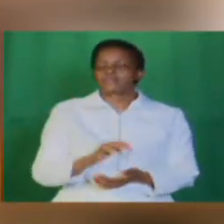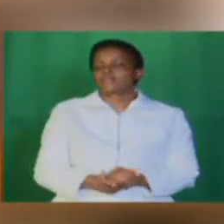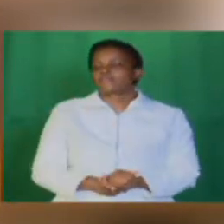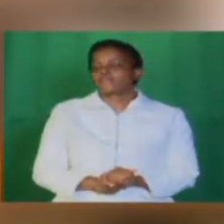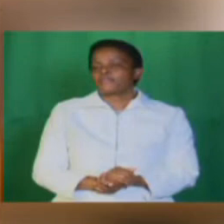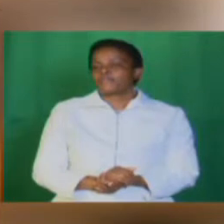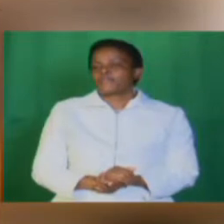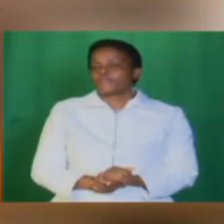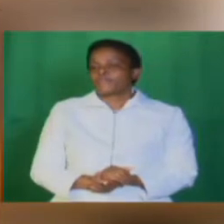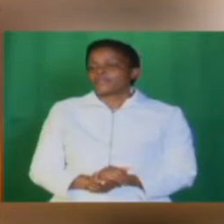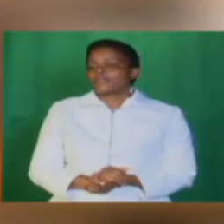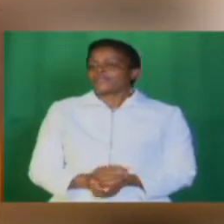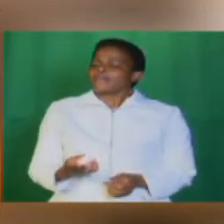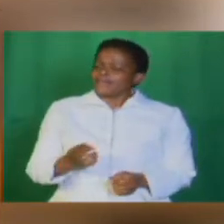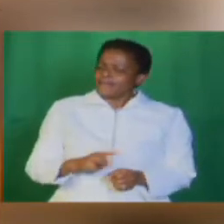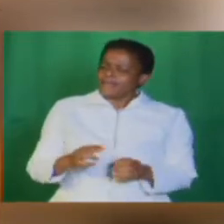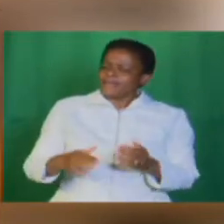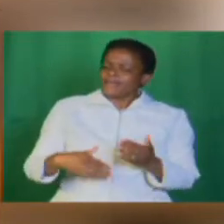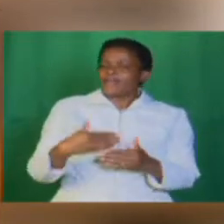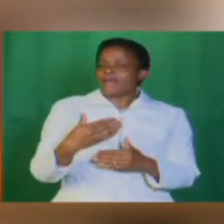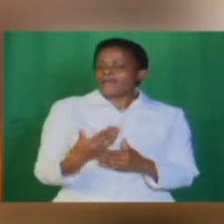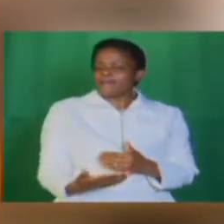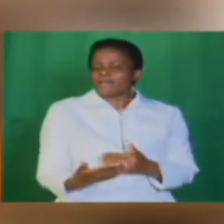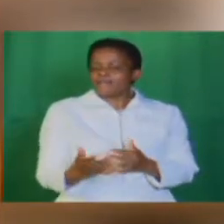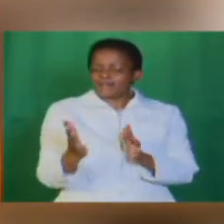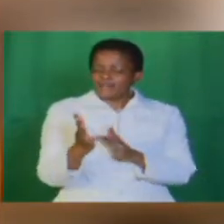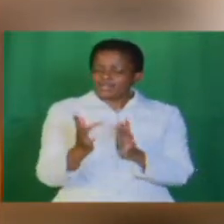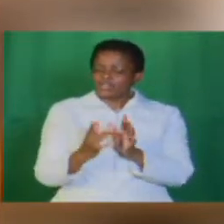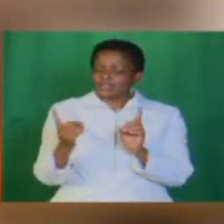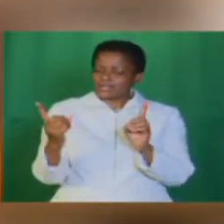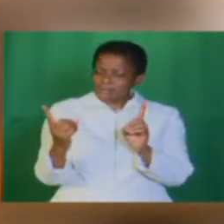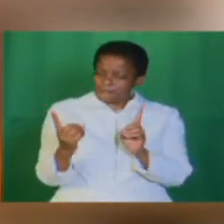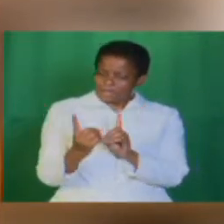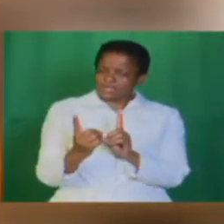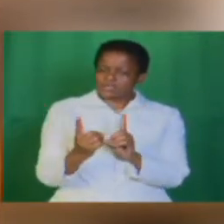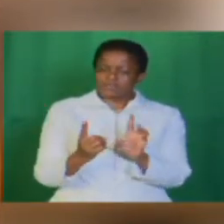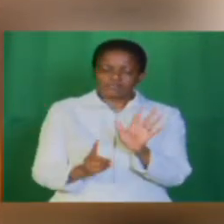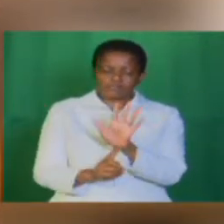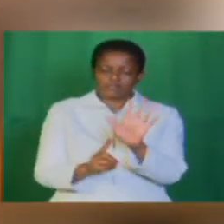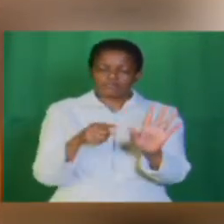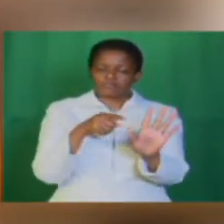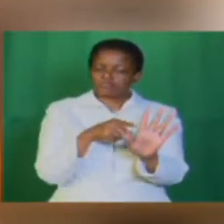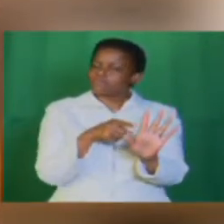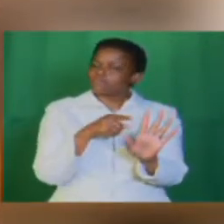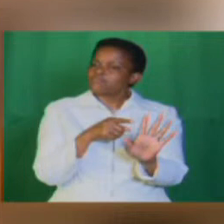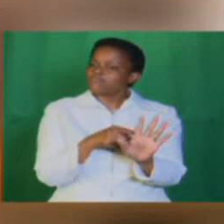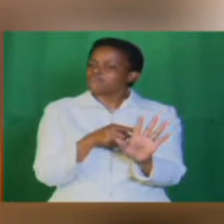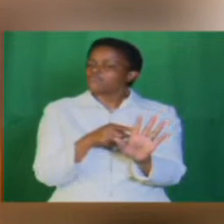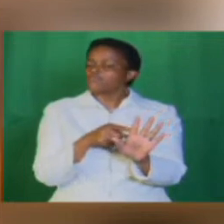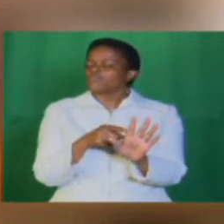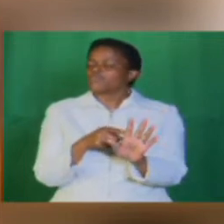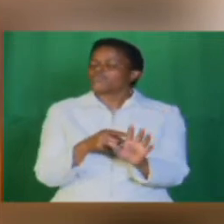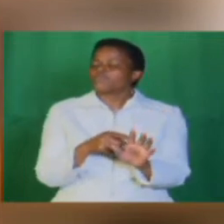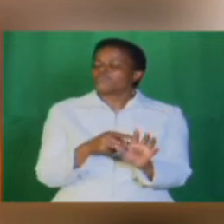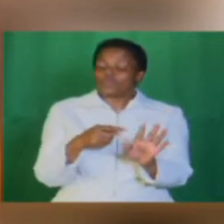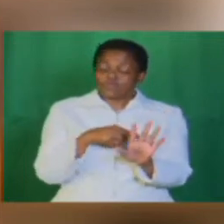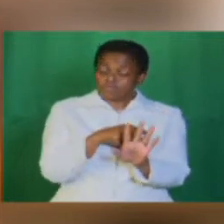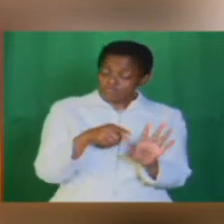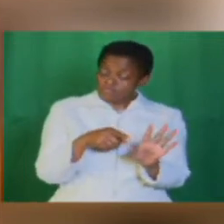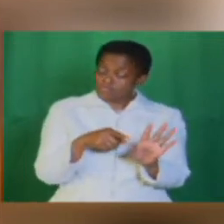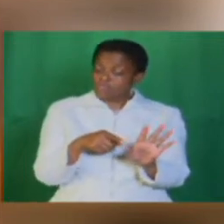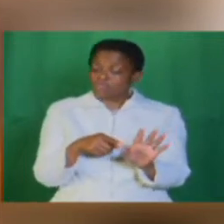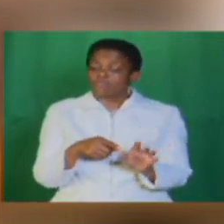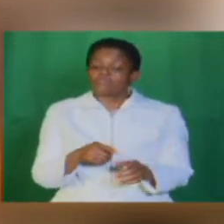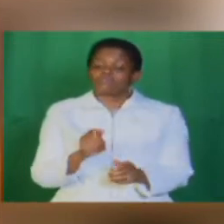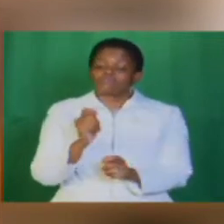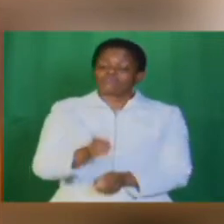the shore of the Sea of Tiberias. While the disciples were fishing, we learned from the